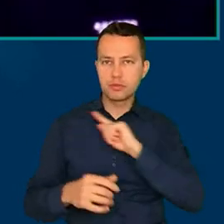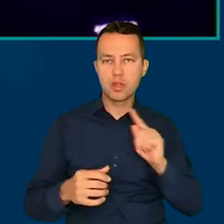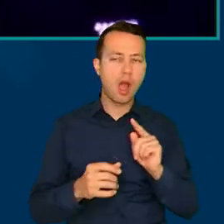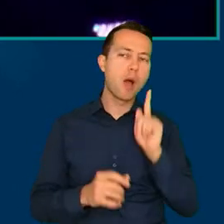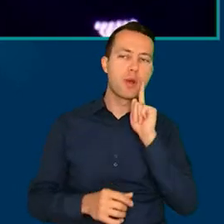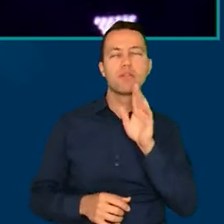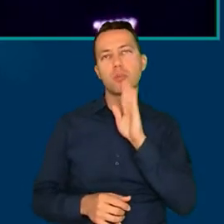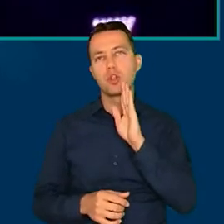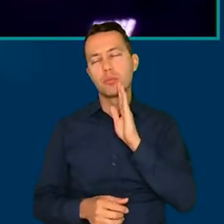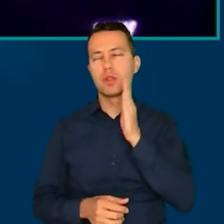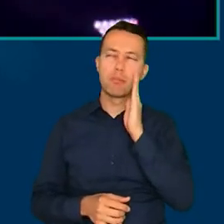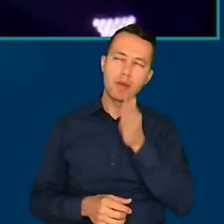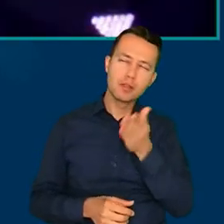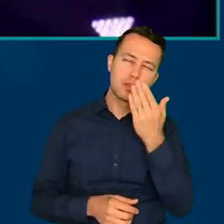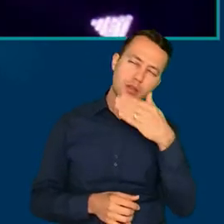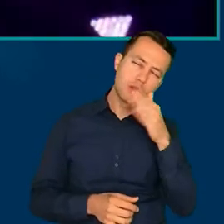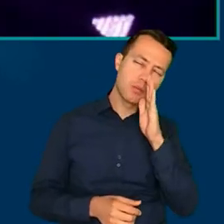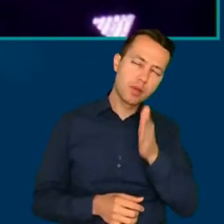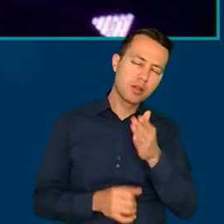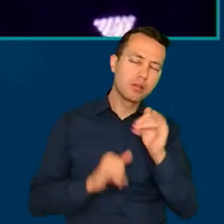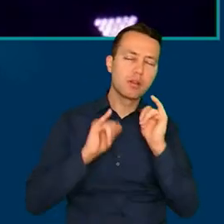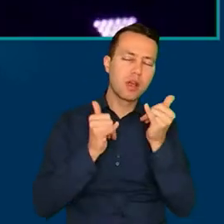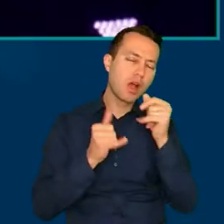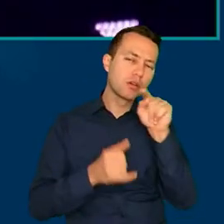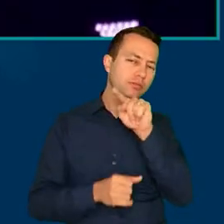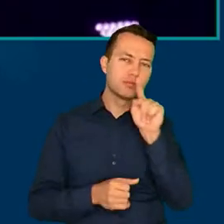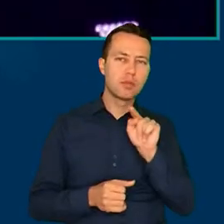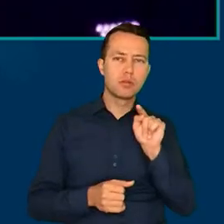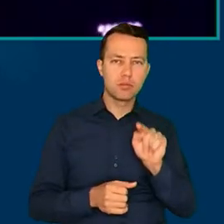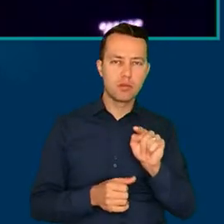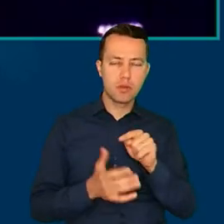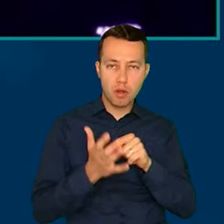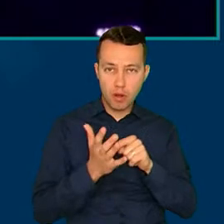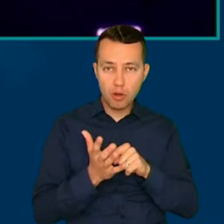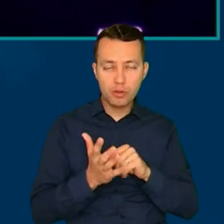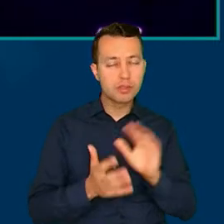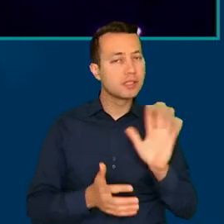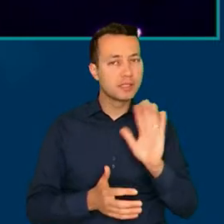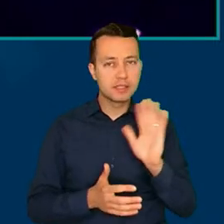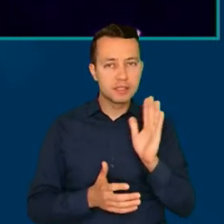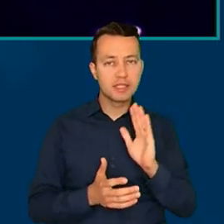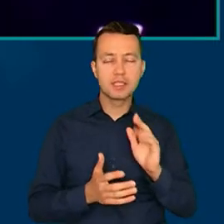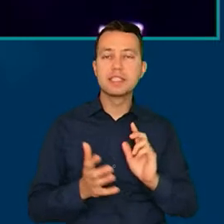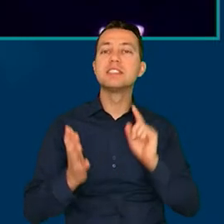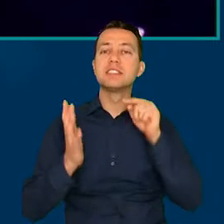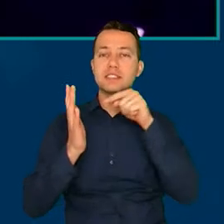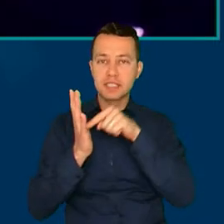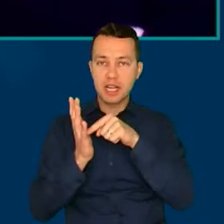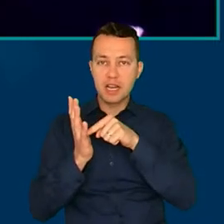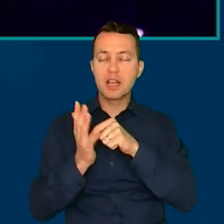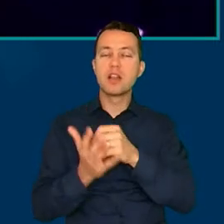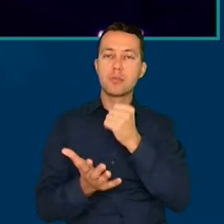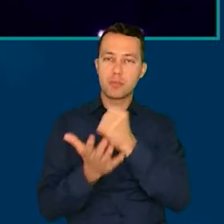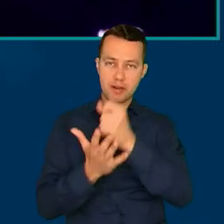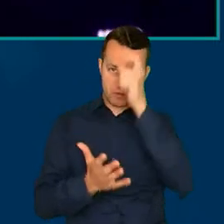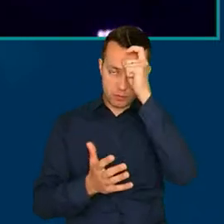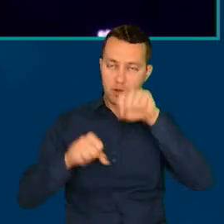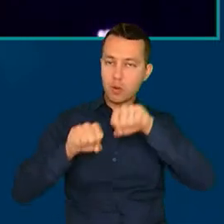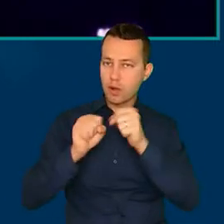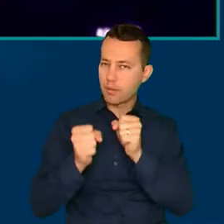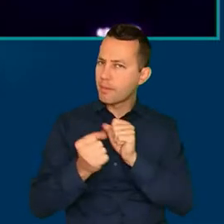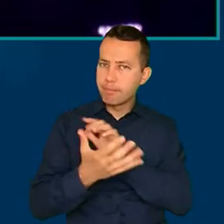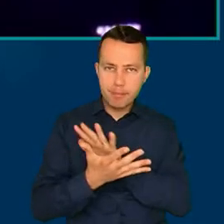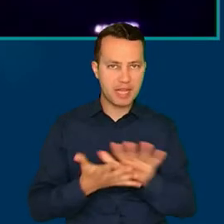we are not talking about simply calculating the probability of the risk. It's about the reduction of violations of